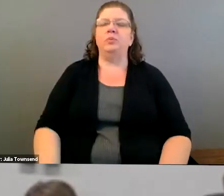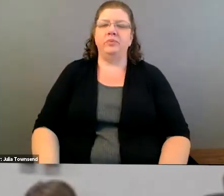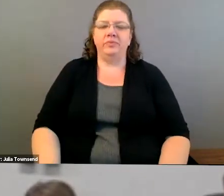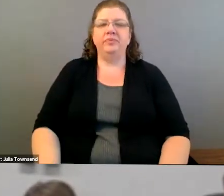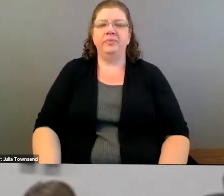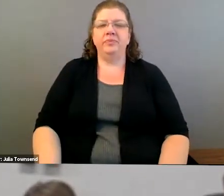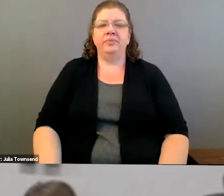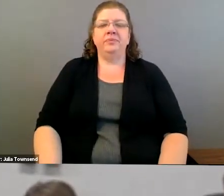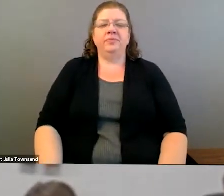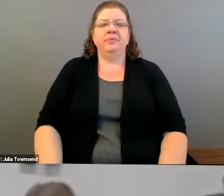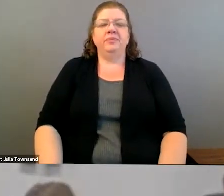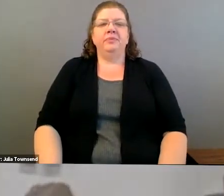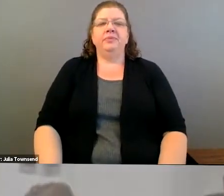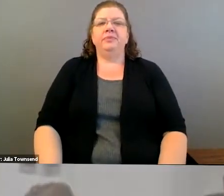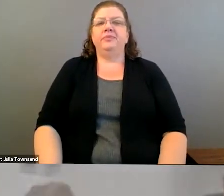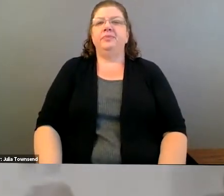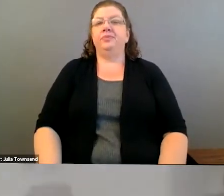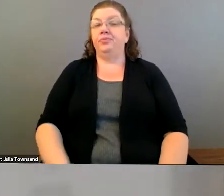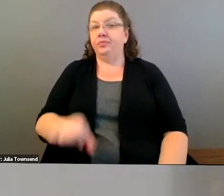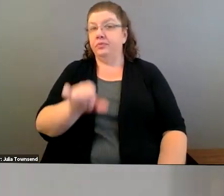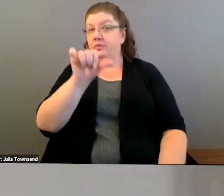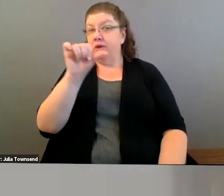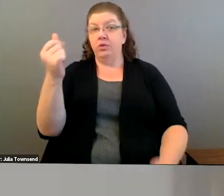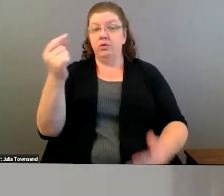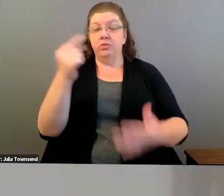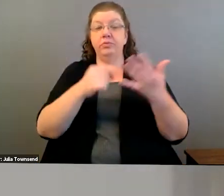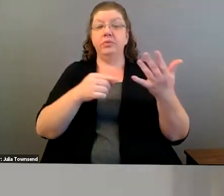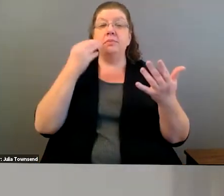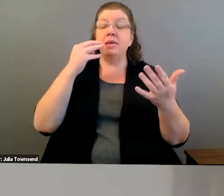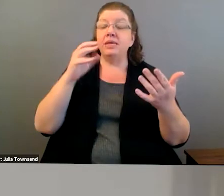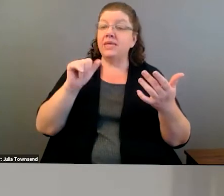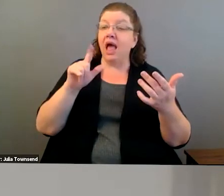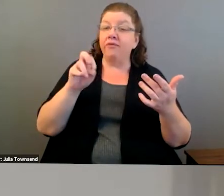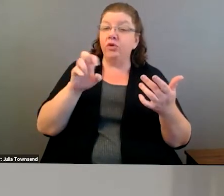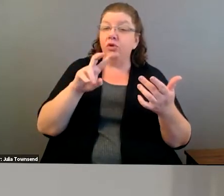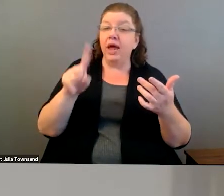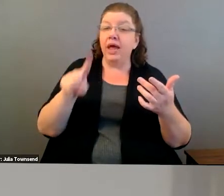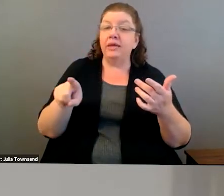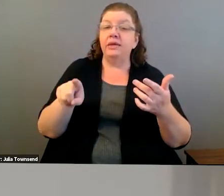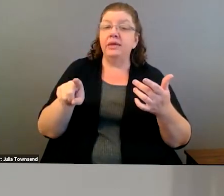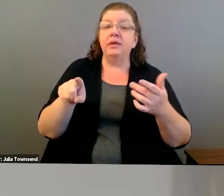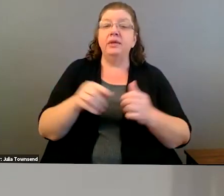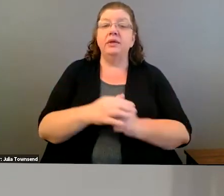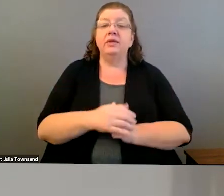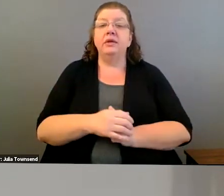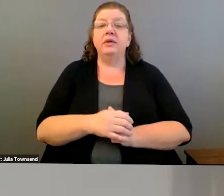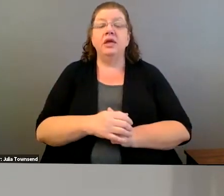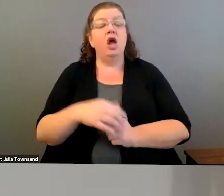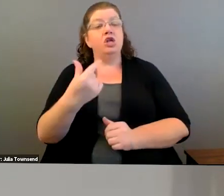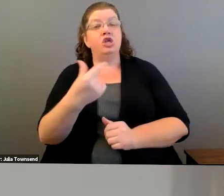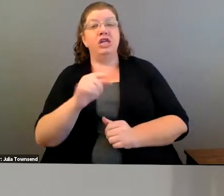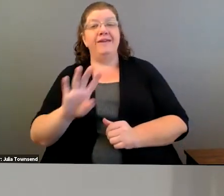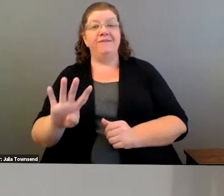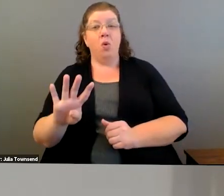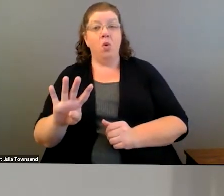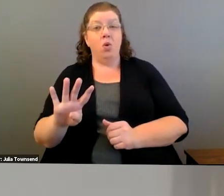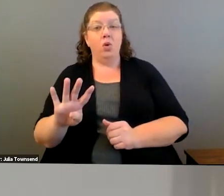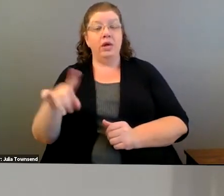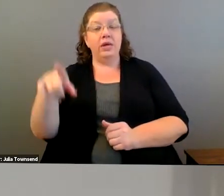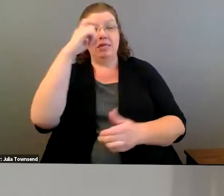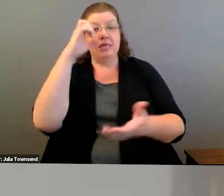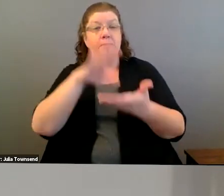Thank you. Any other items? Ms. Alvarez? Yes, on G4, the summer